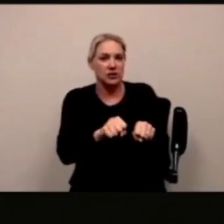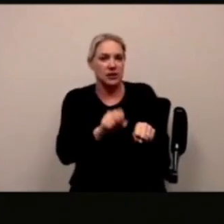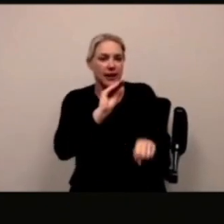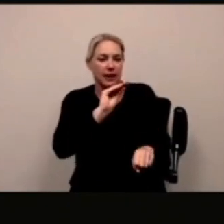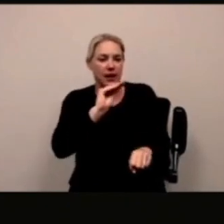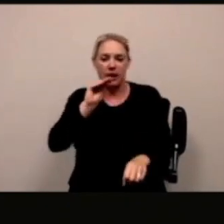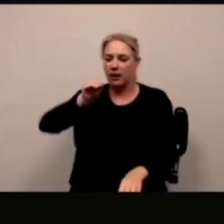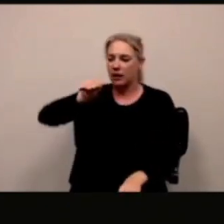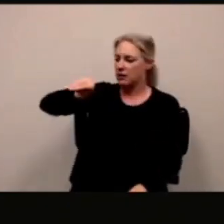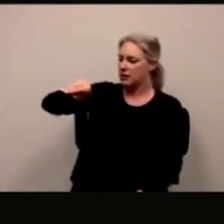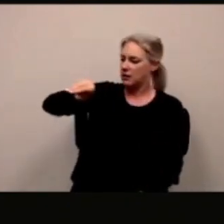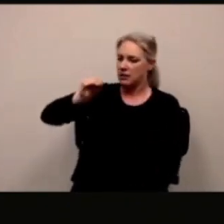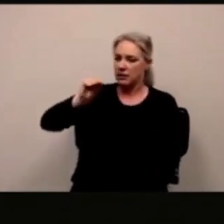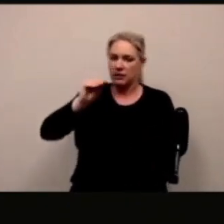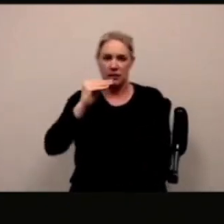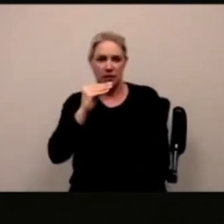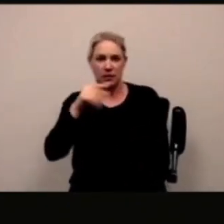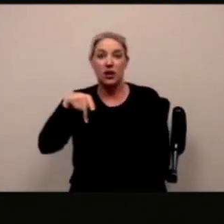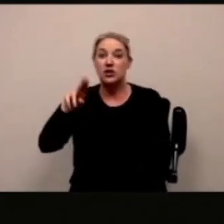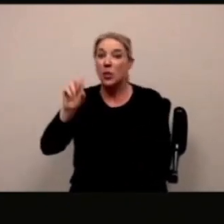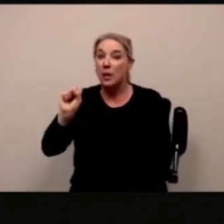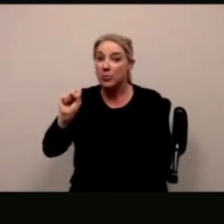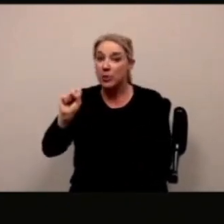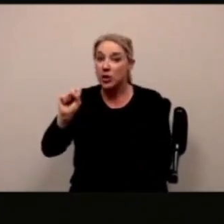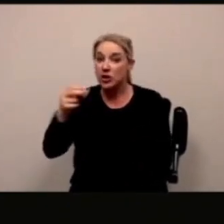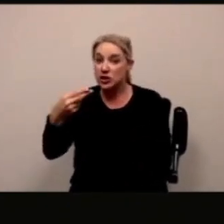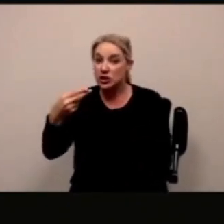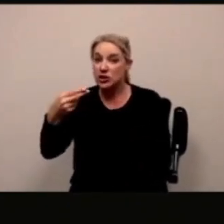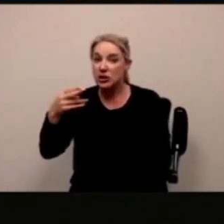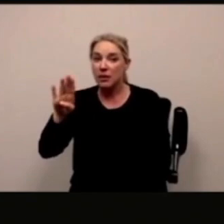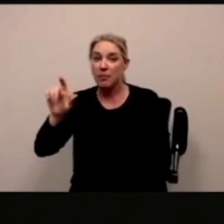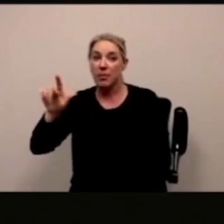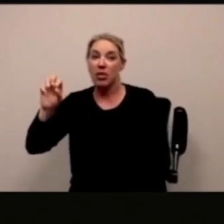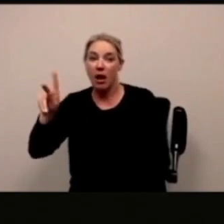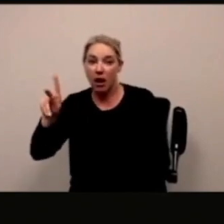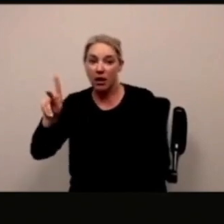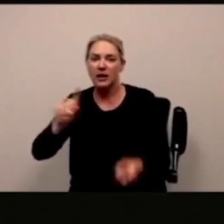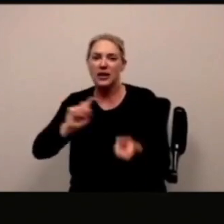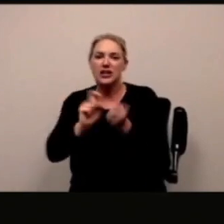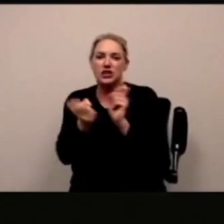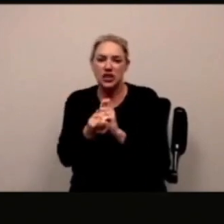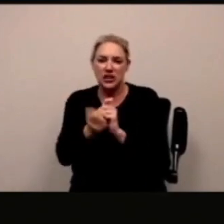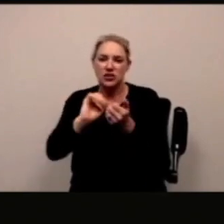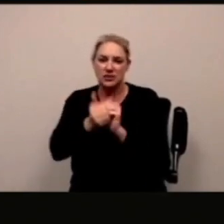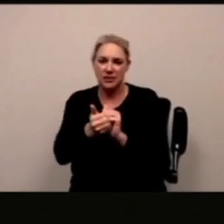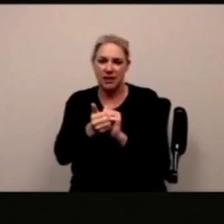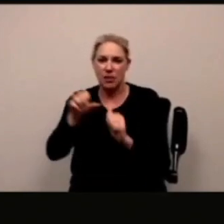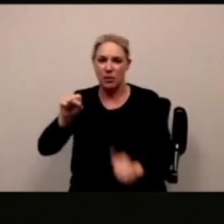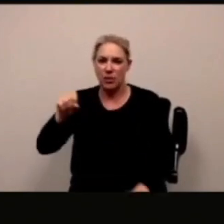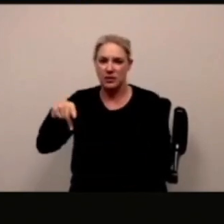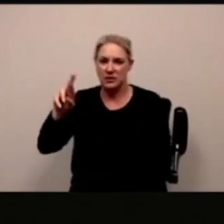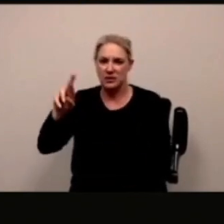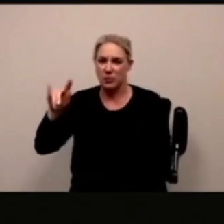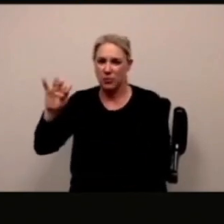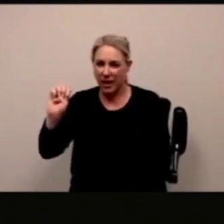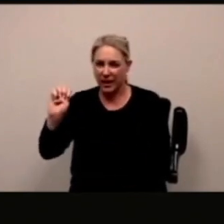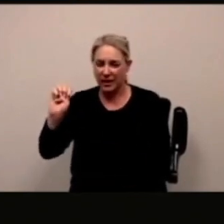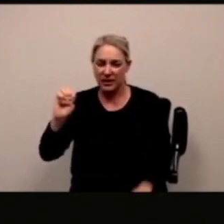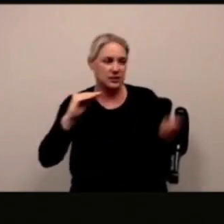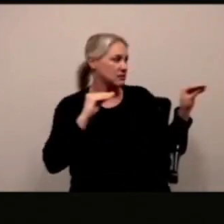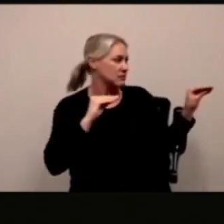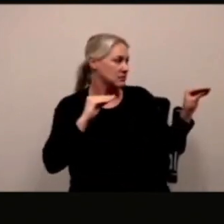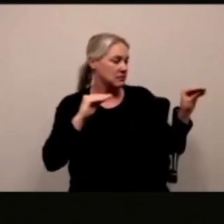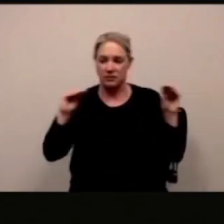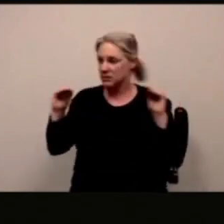block applies the force along the direction that the sprite is facing, if that makes sense.